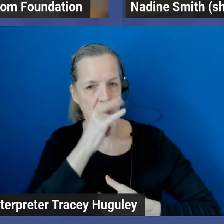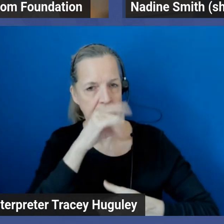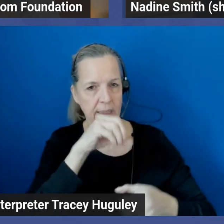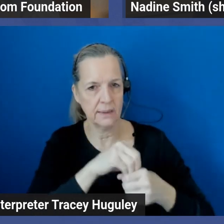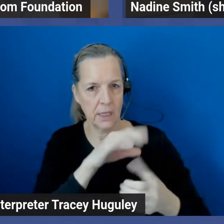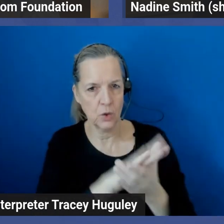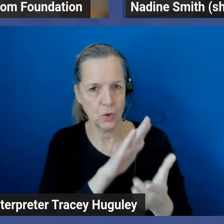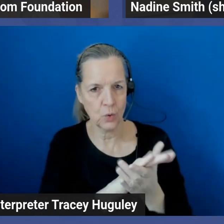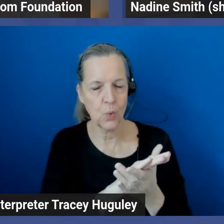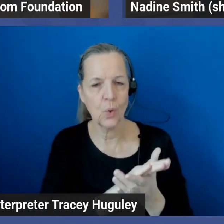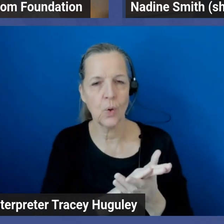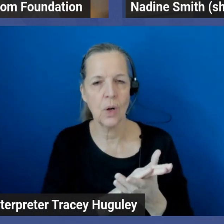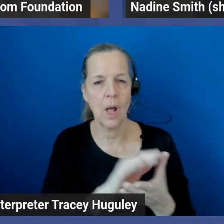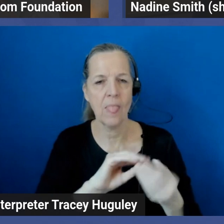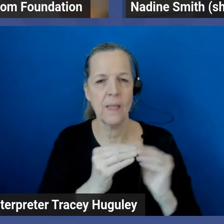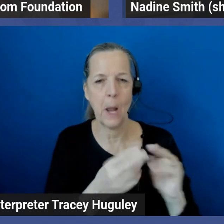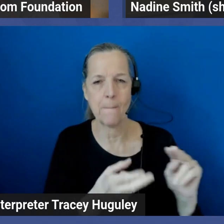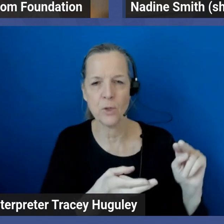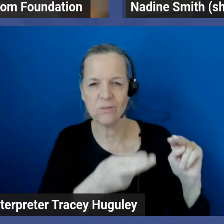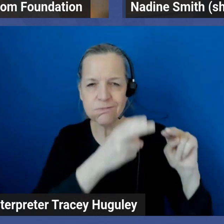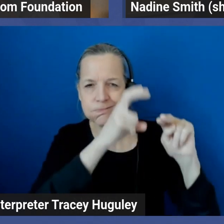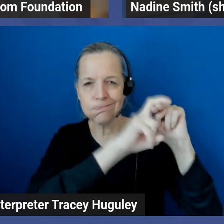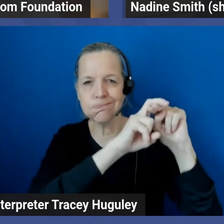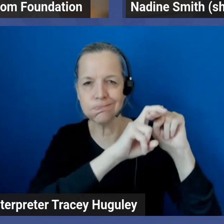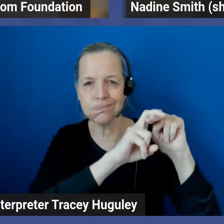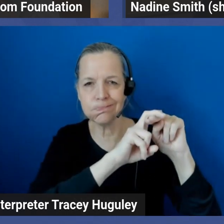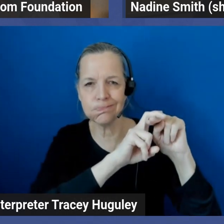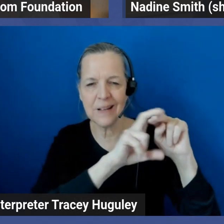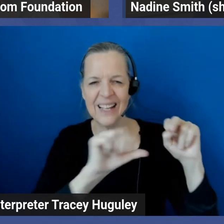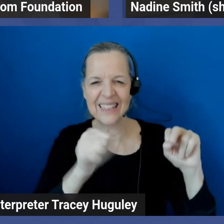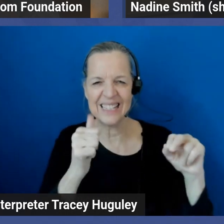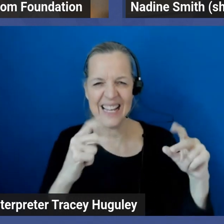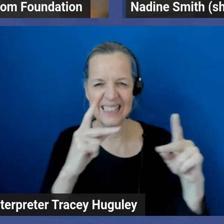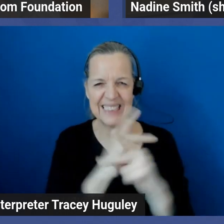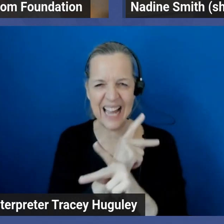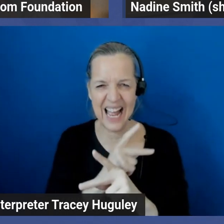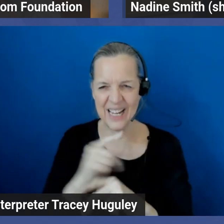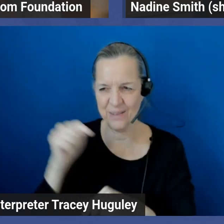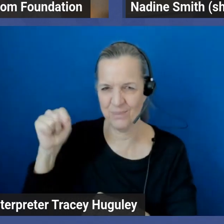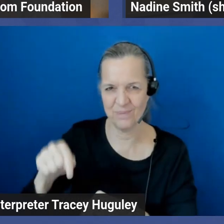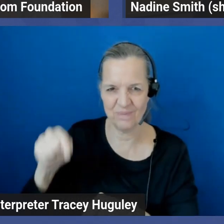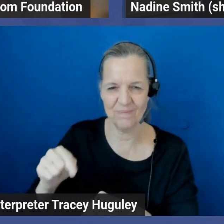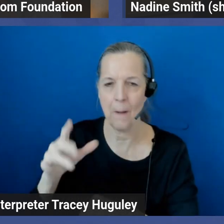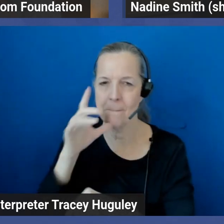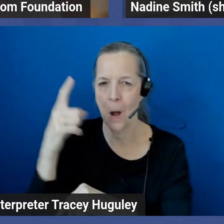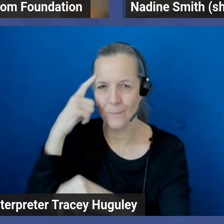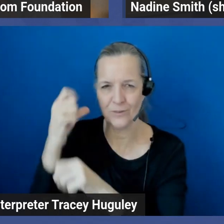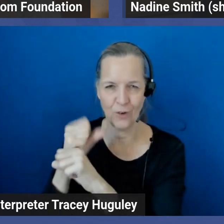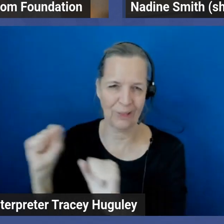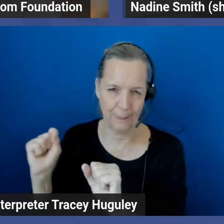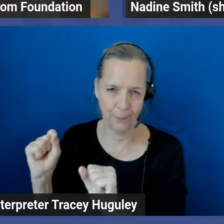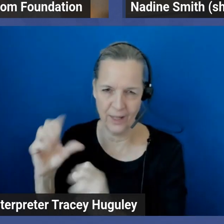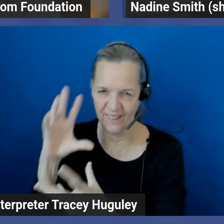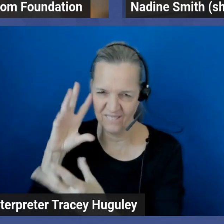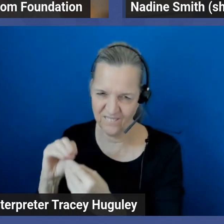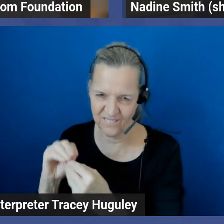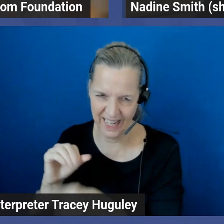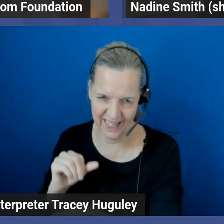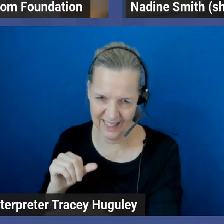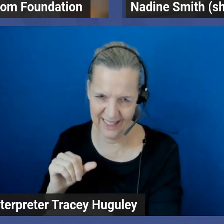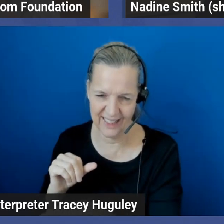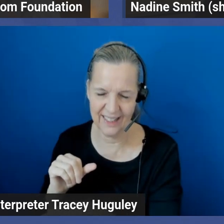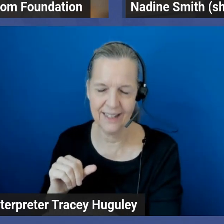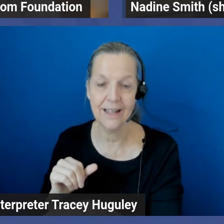to outnumber, in some cases, 10-1, the Moms for Liberty folks. It also helped that Moms for Liberty was just